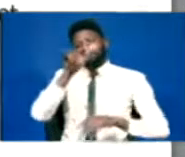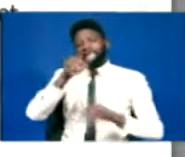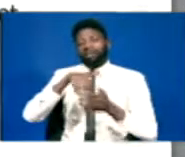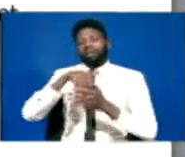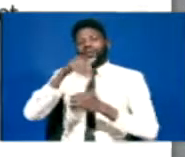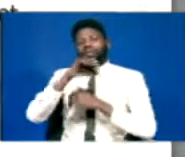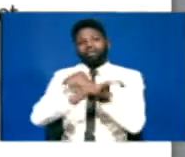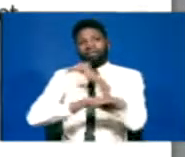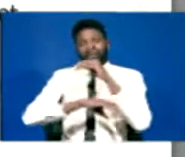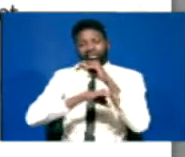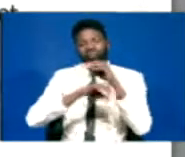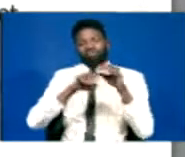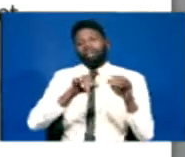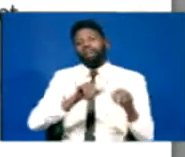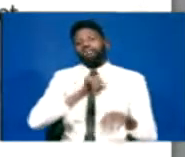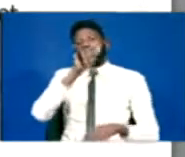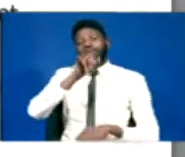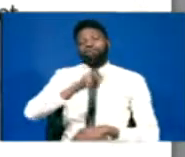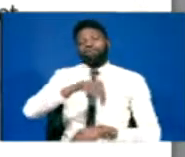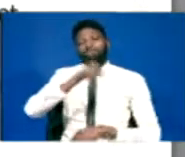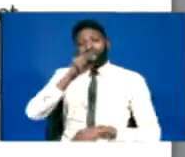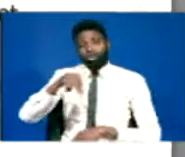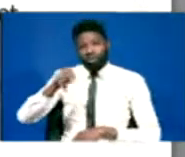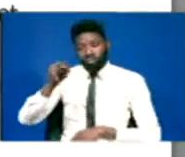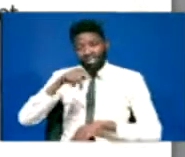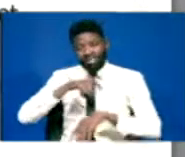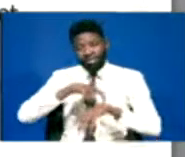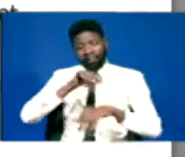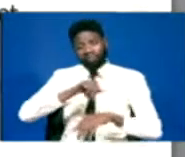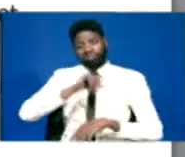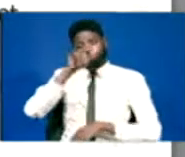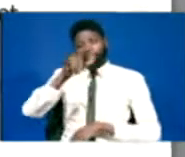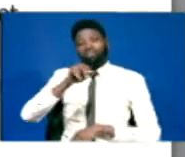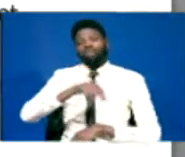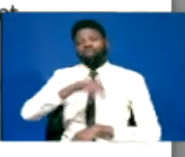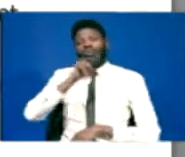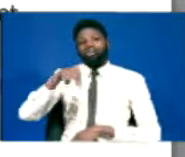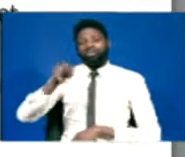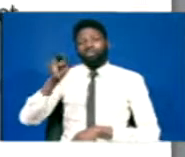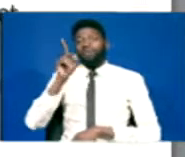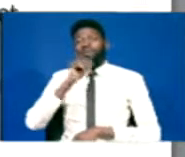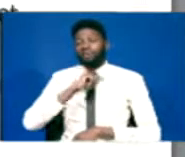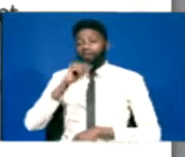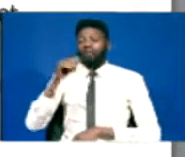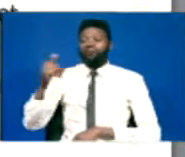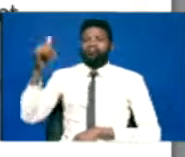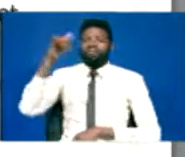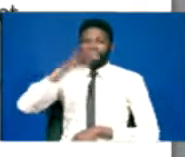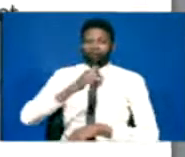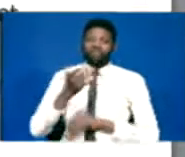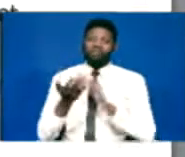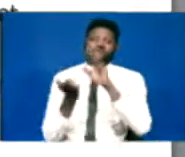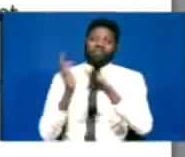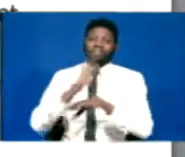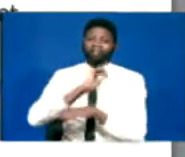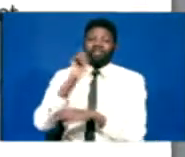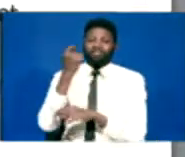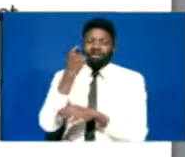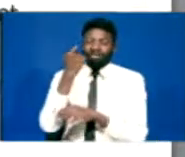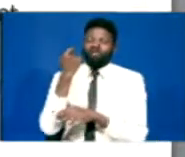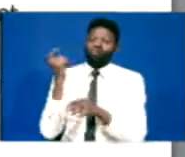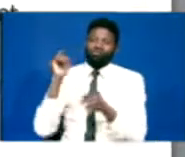Norway. After fleeing to Norway, when he came back to Kenya, he was able to join elective politics after